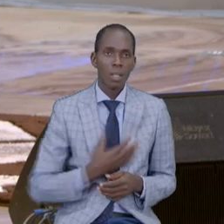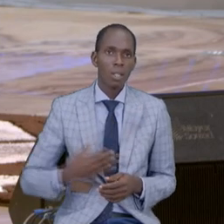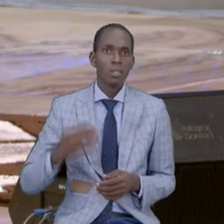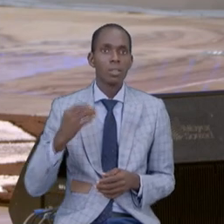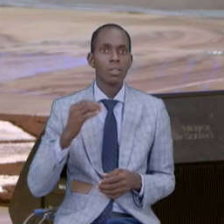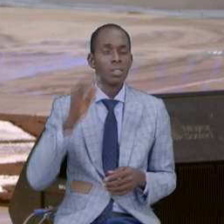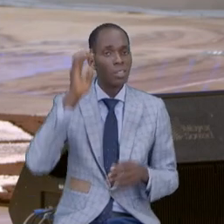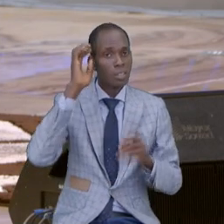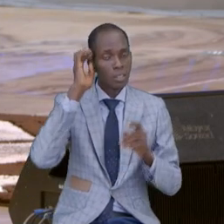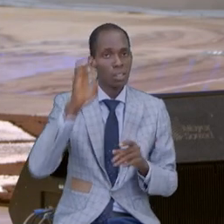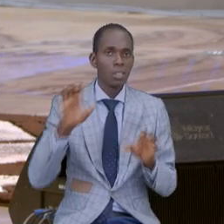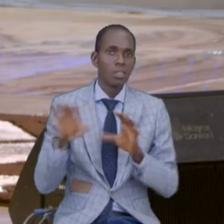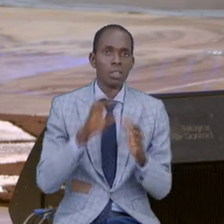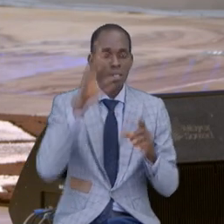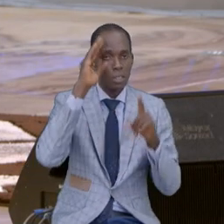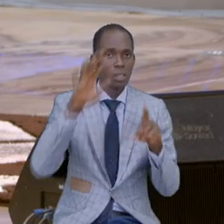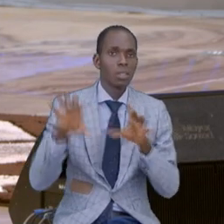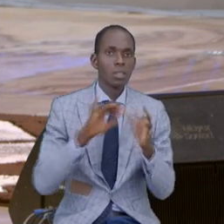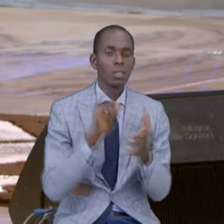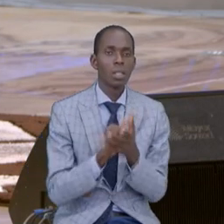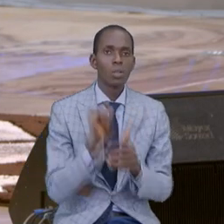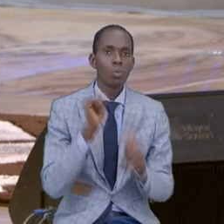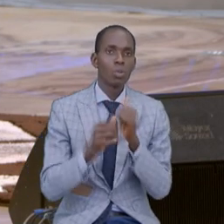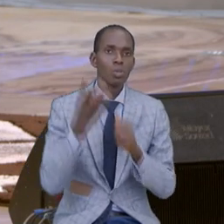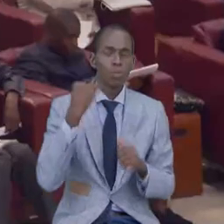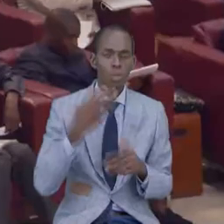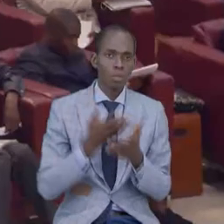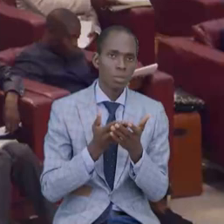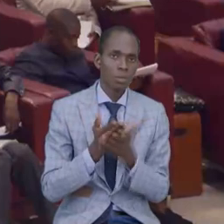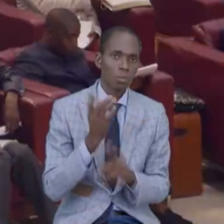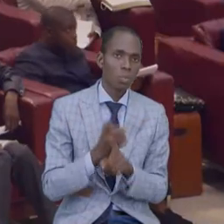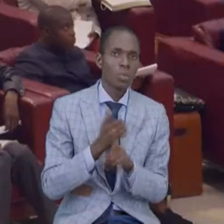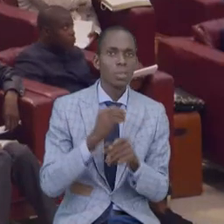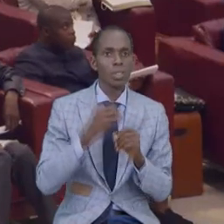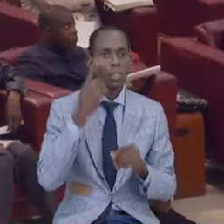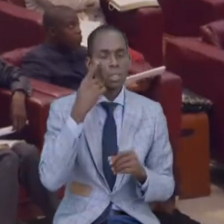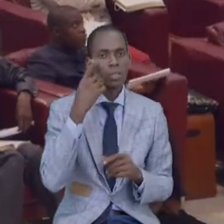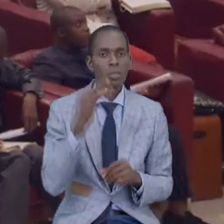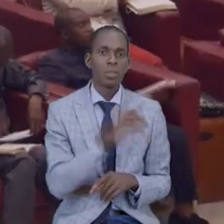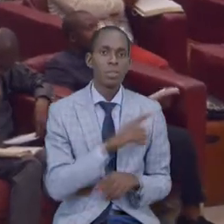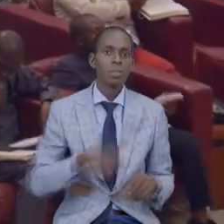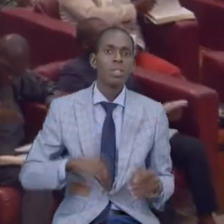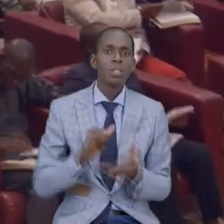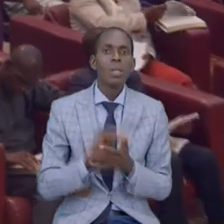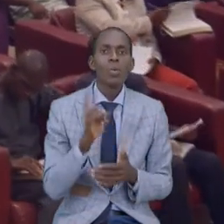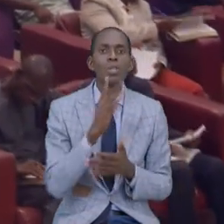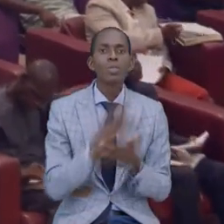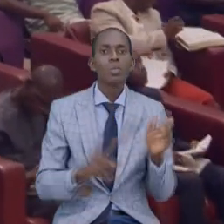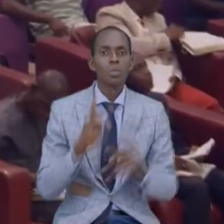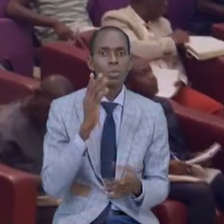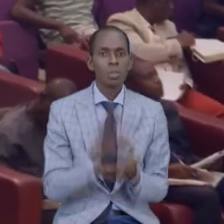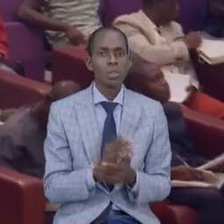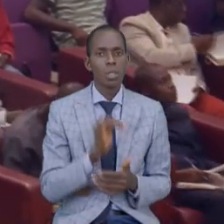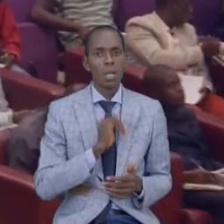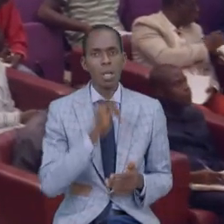was right in the sight of the Lord. That's where some people stop. They say, I'm all